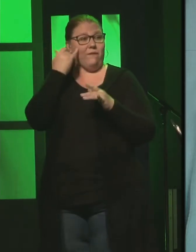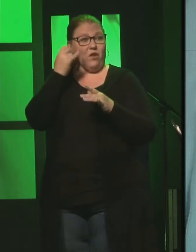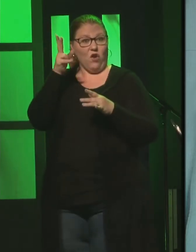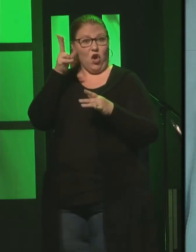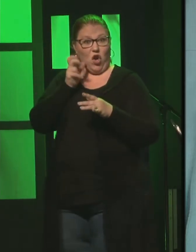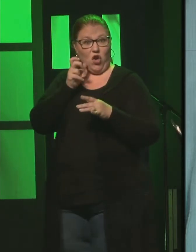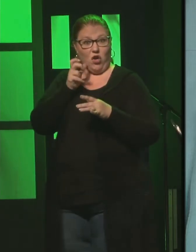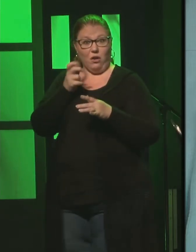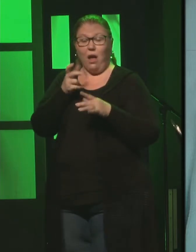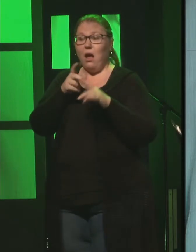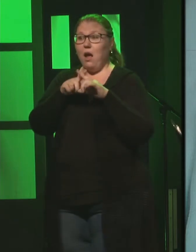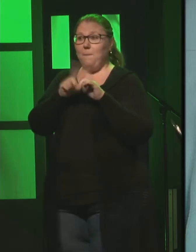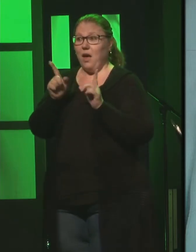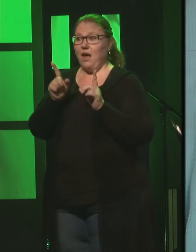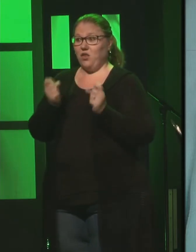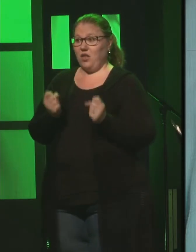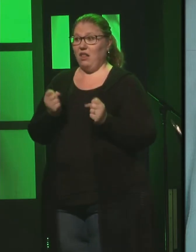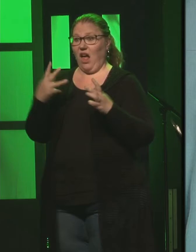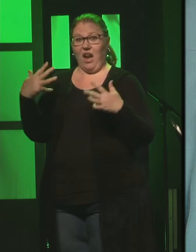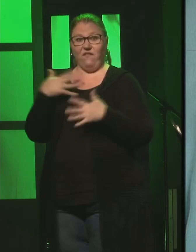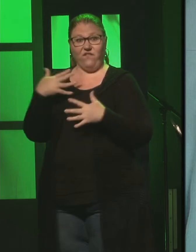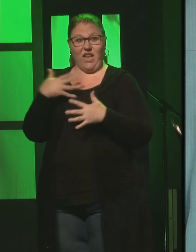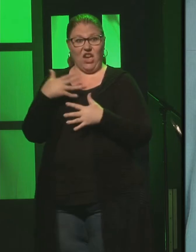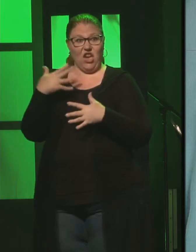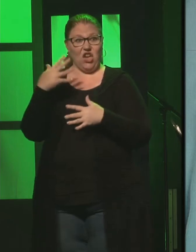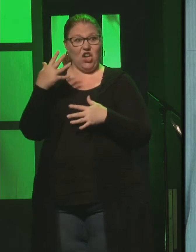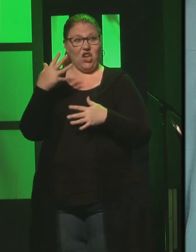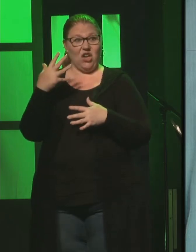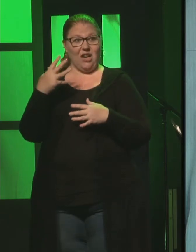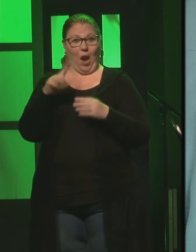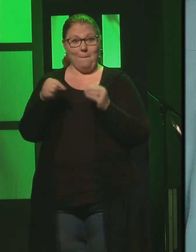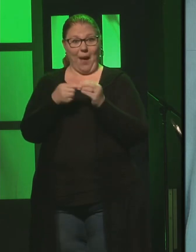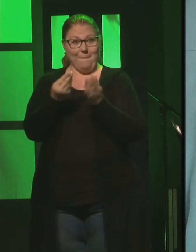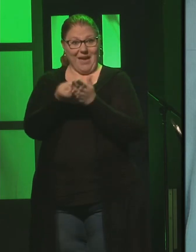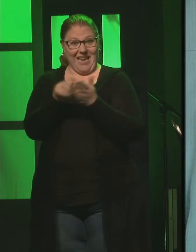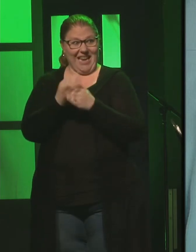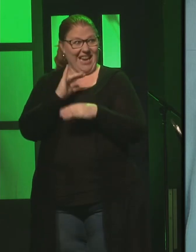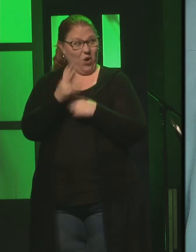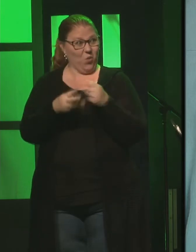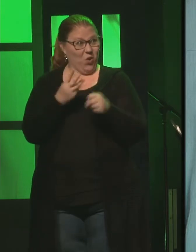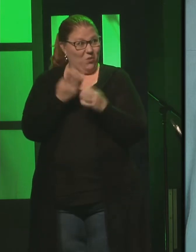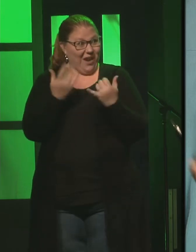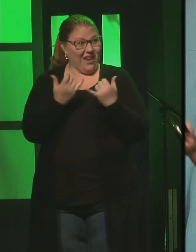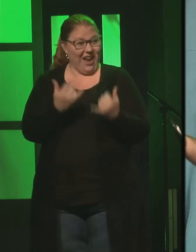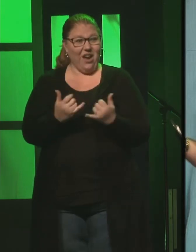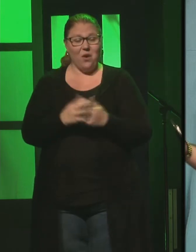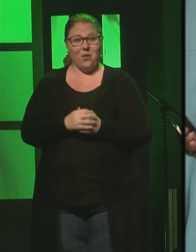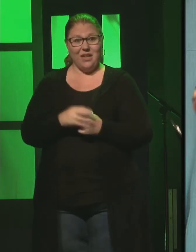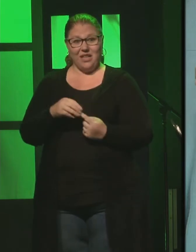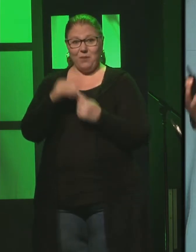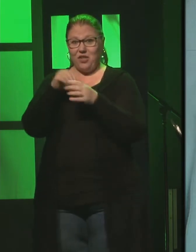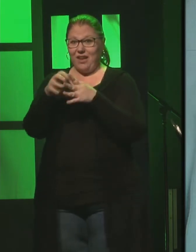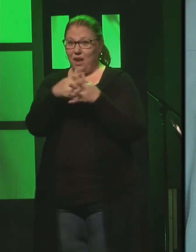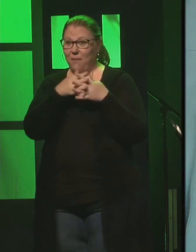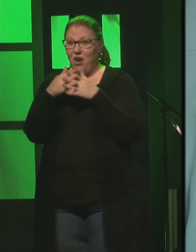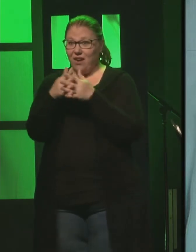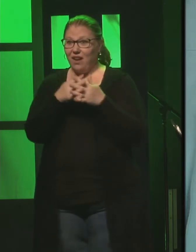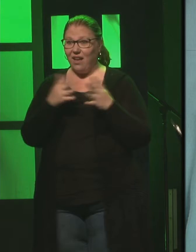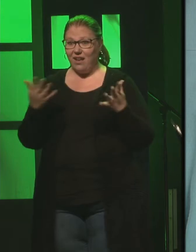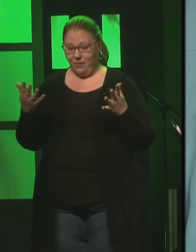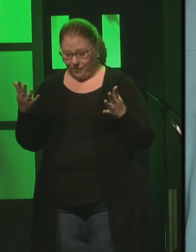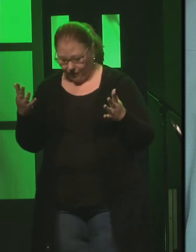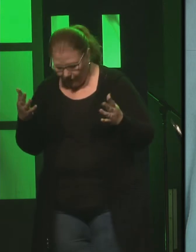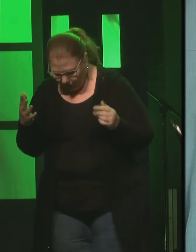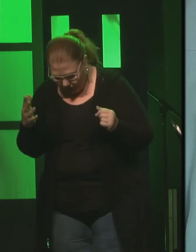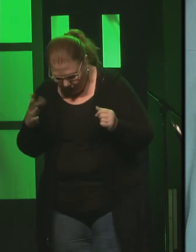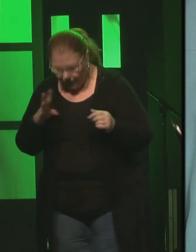news or not, but there's like a lot of fear out there right now about money in our world. Right? Like, especially in America, right? I mean, there's